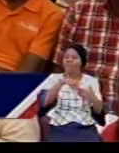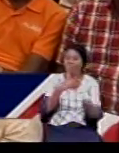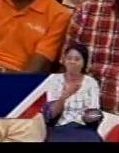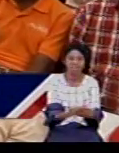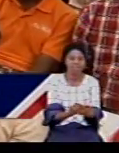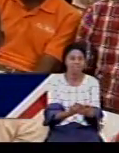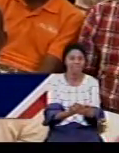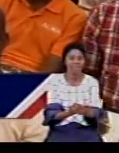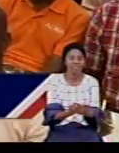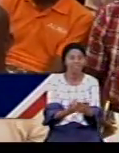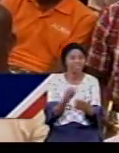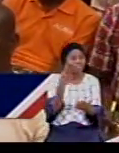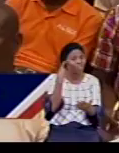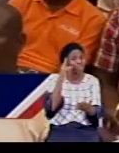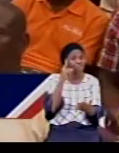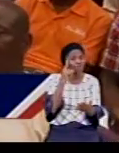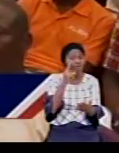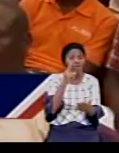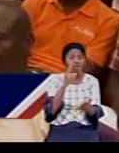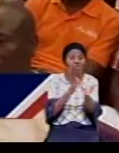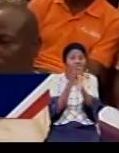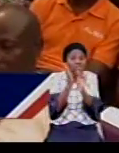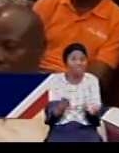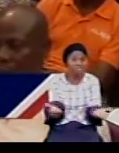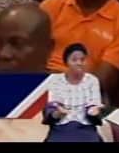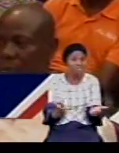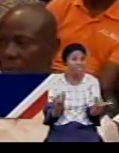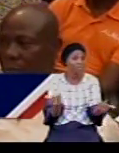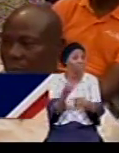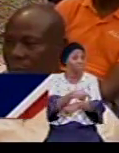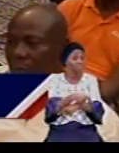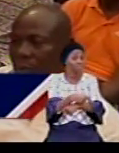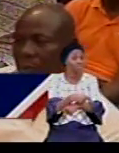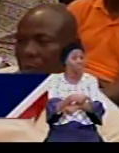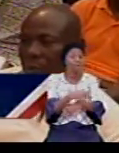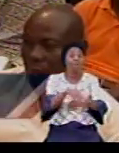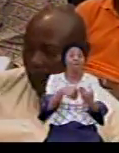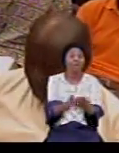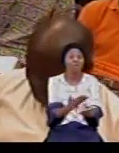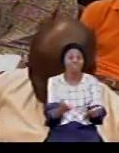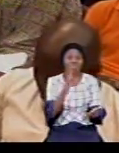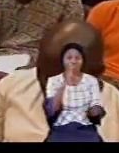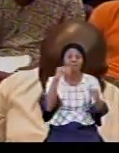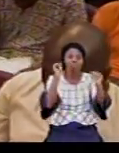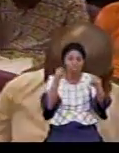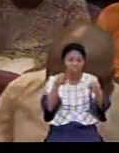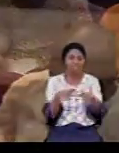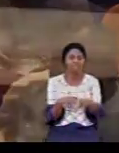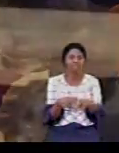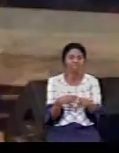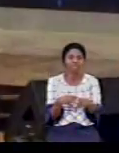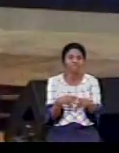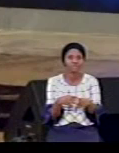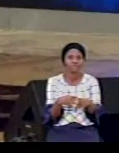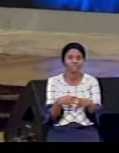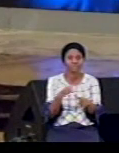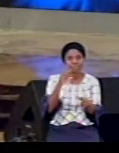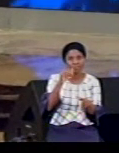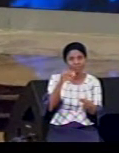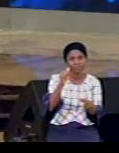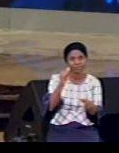the believer here tonight? All things are possible. Matthew chapter 18, verse 18.